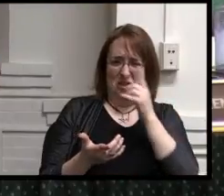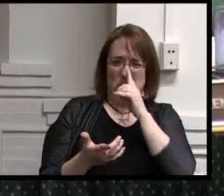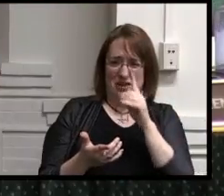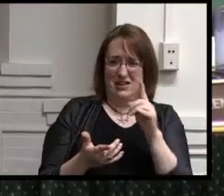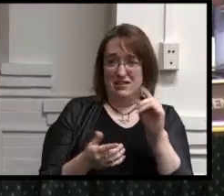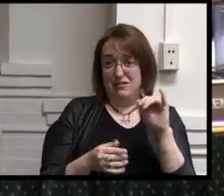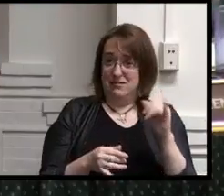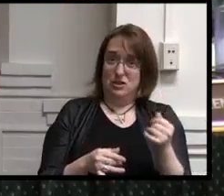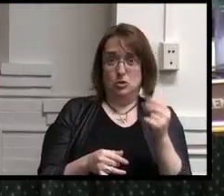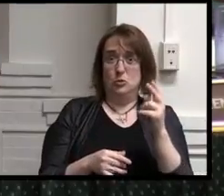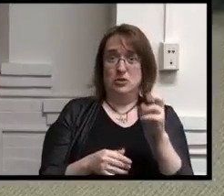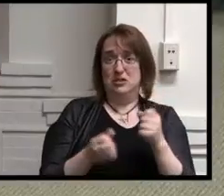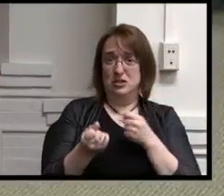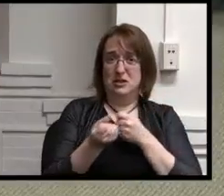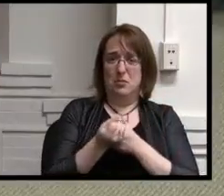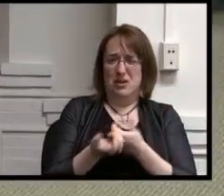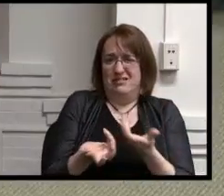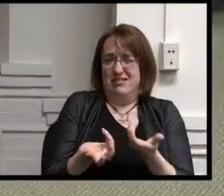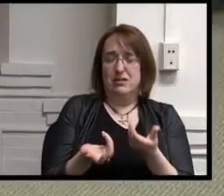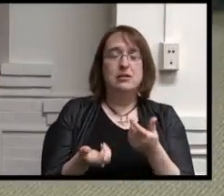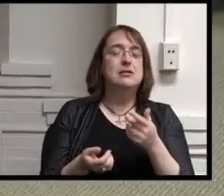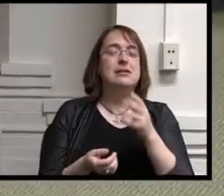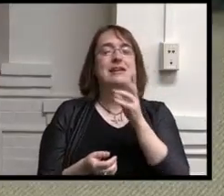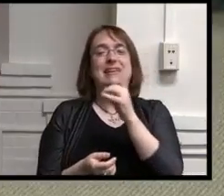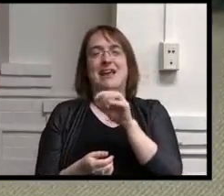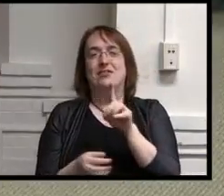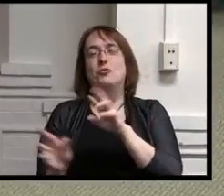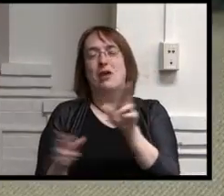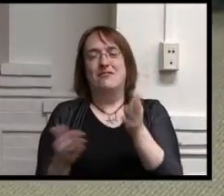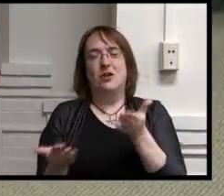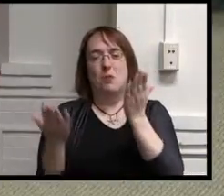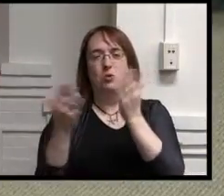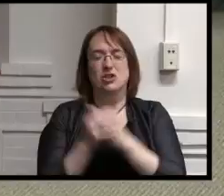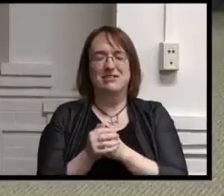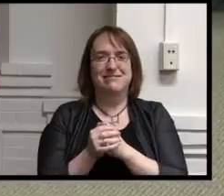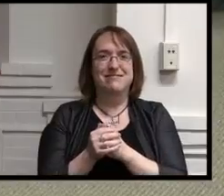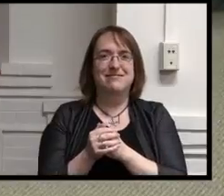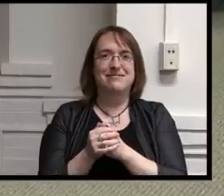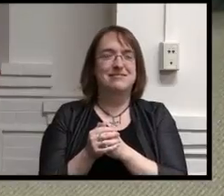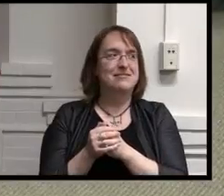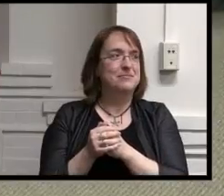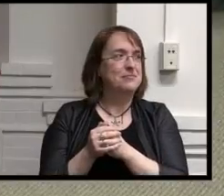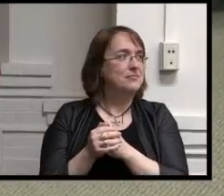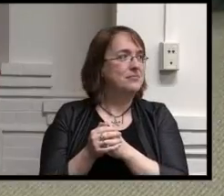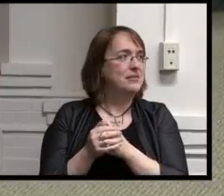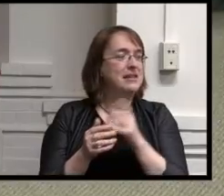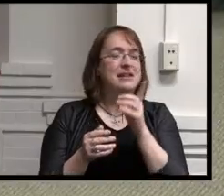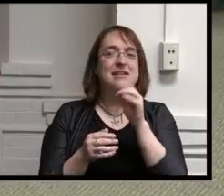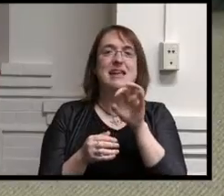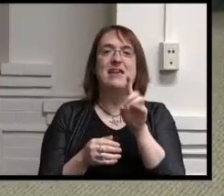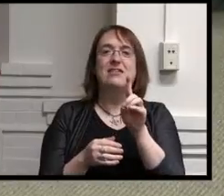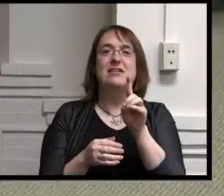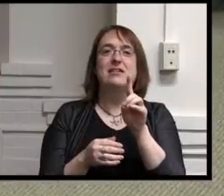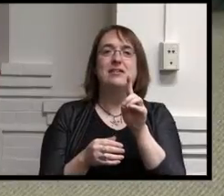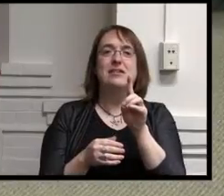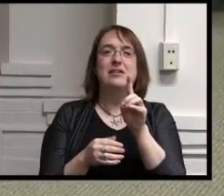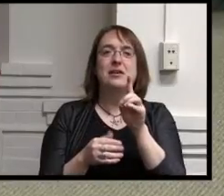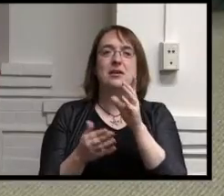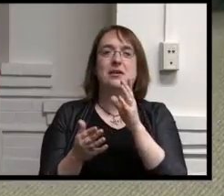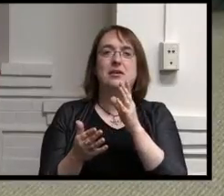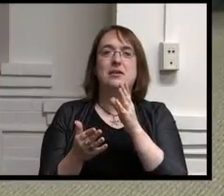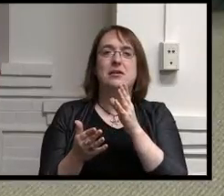any other questions about the IT plan? We're ready for motion, please. Move that we approve the information technology